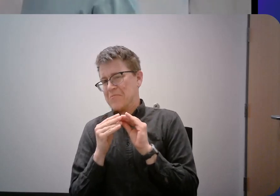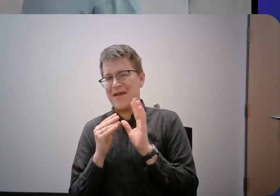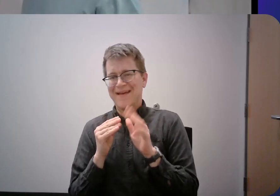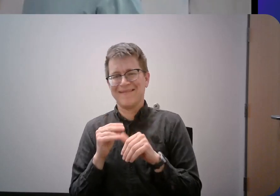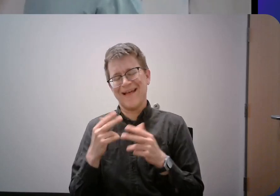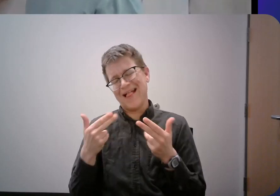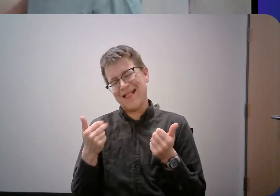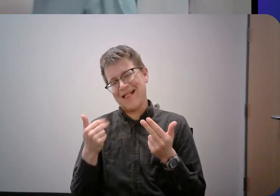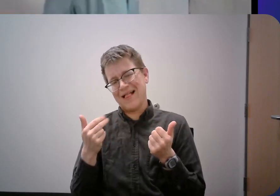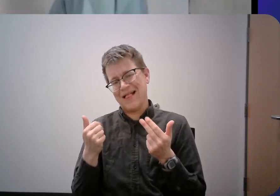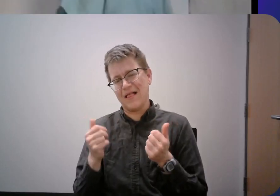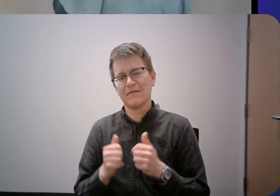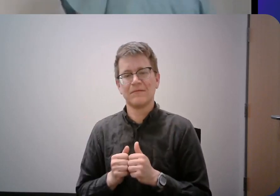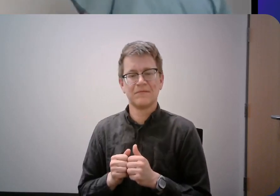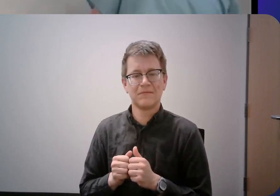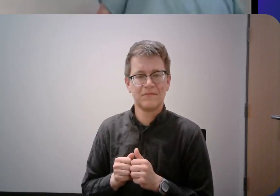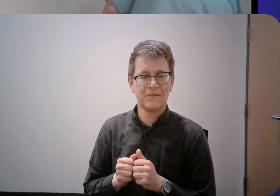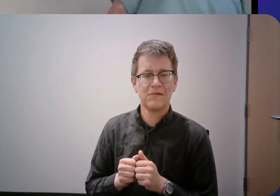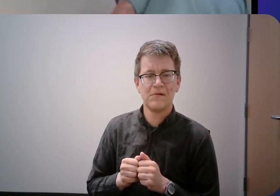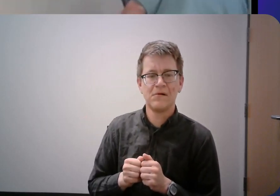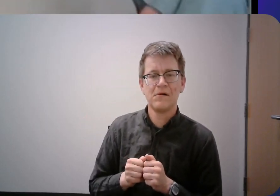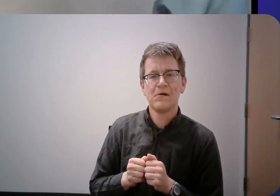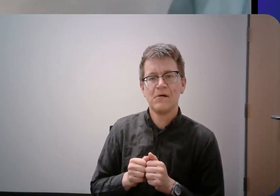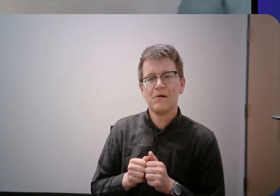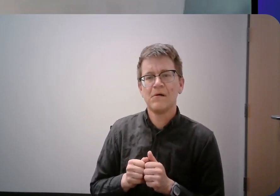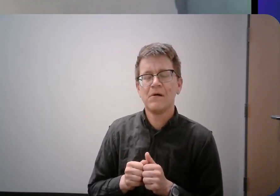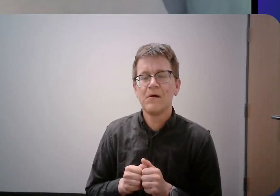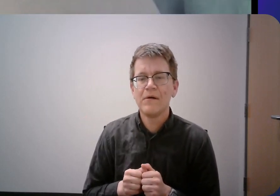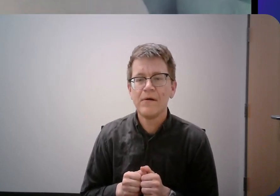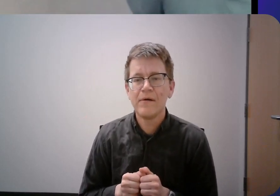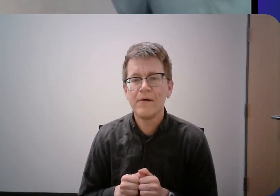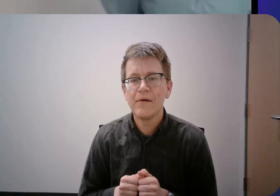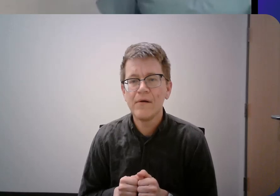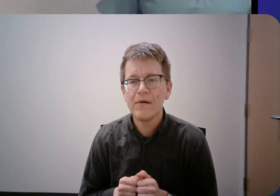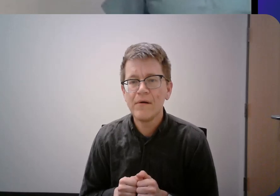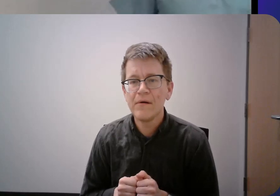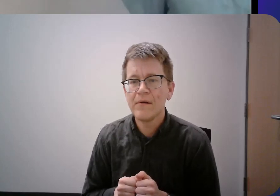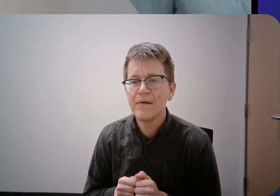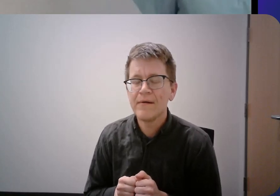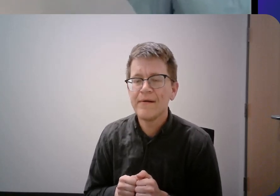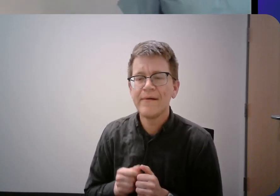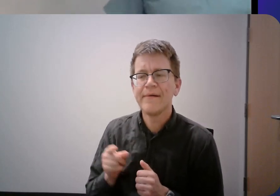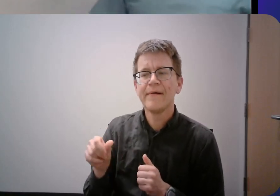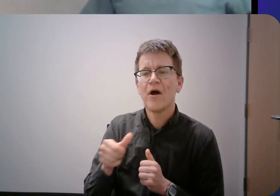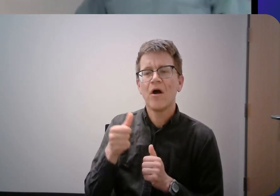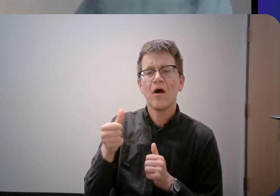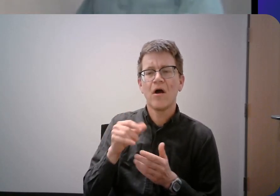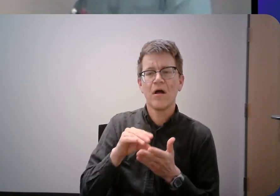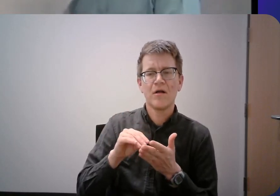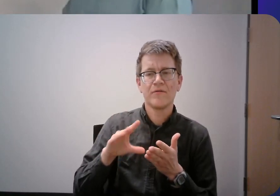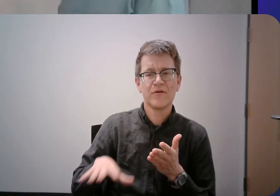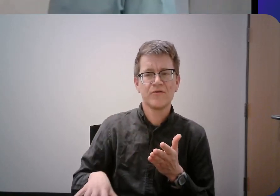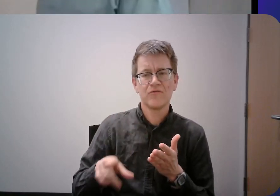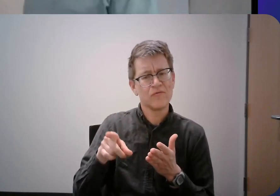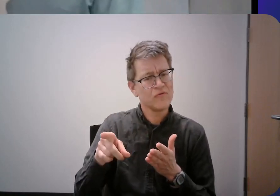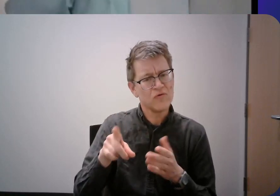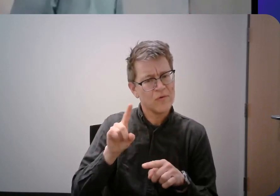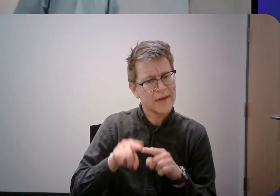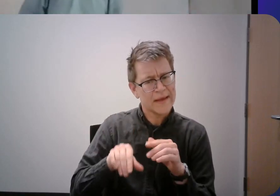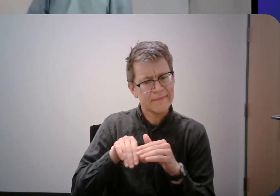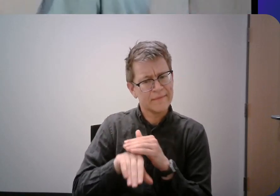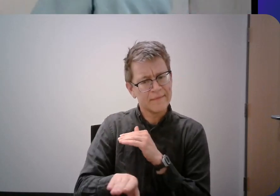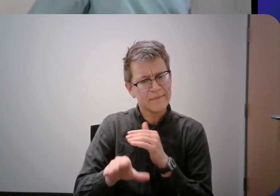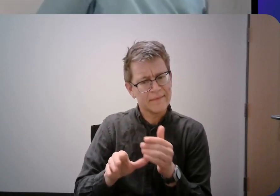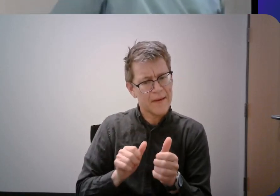don't have rights to pay the fee and to do the test. No, I already passed the test. They don't want me to go in there and Oh, take you it can- again. You can take it. I'll just memorize